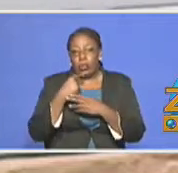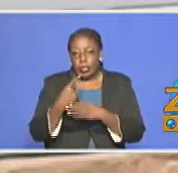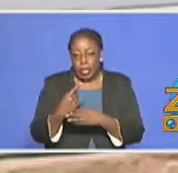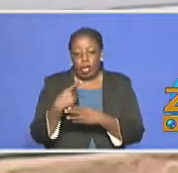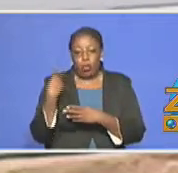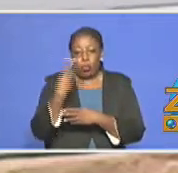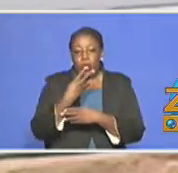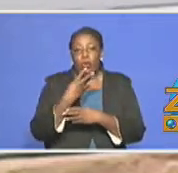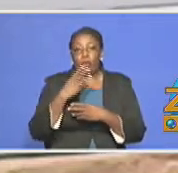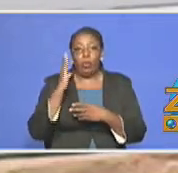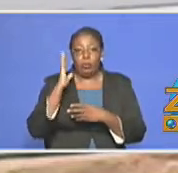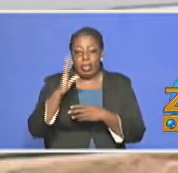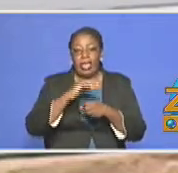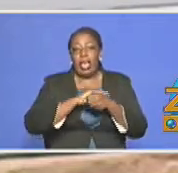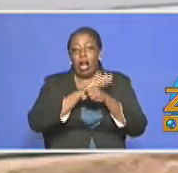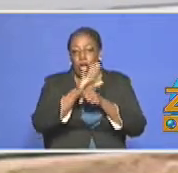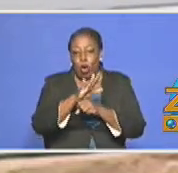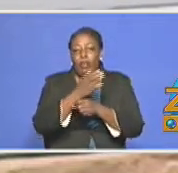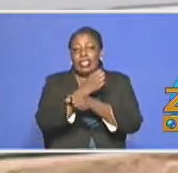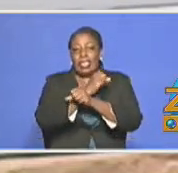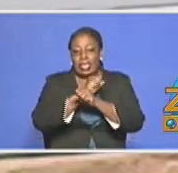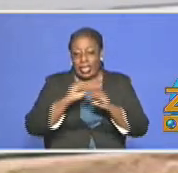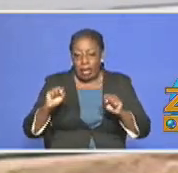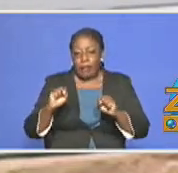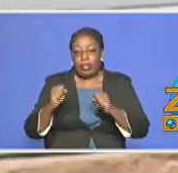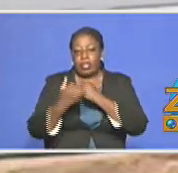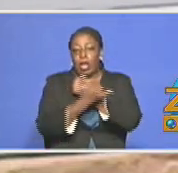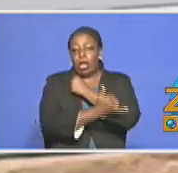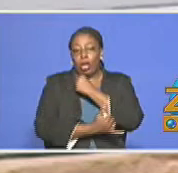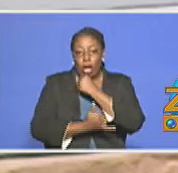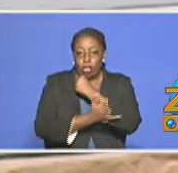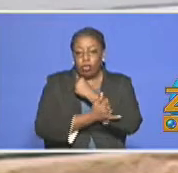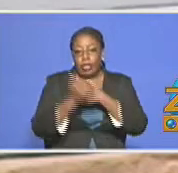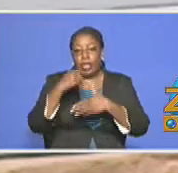the COVID-safe country in the world.